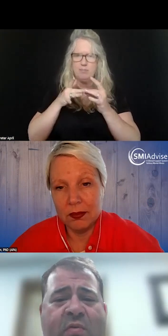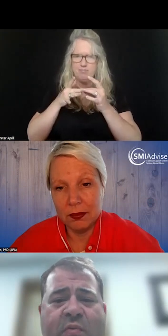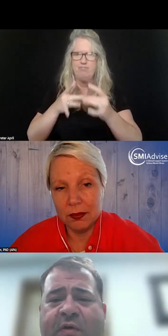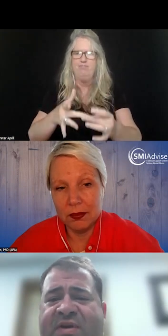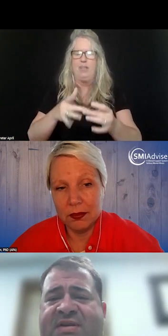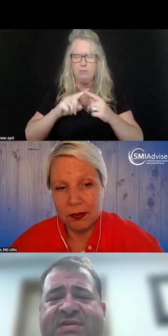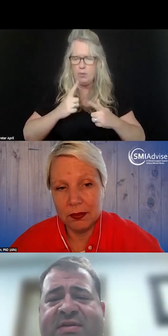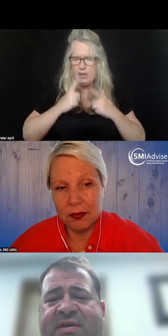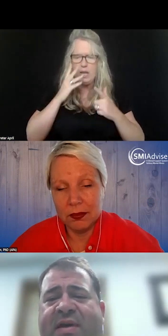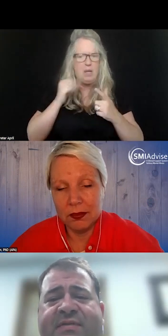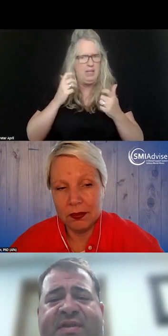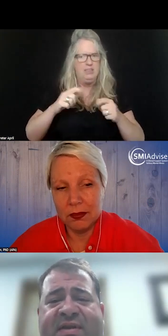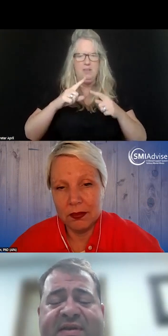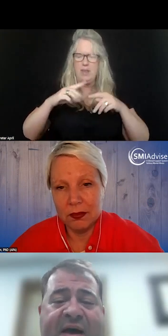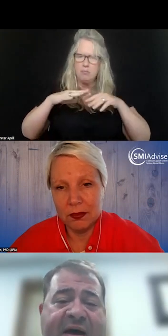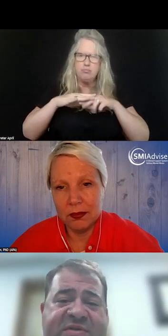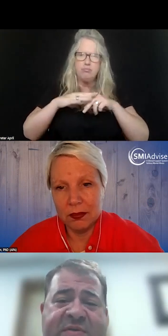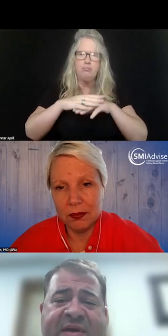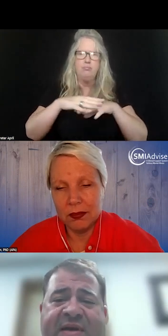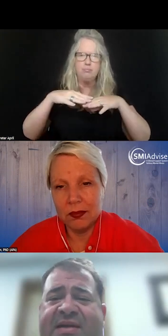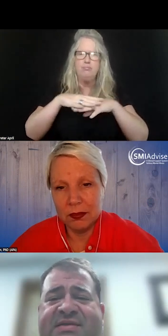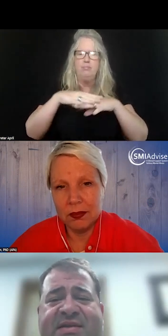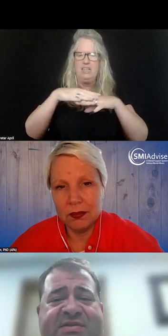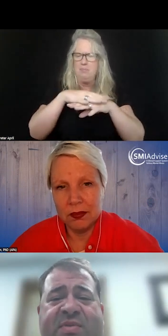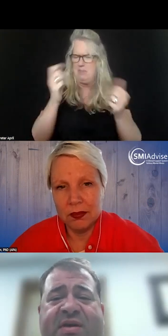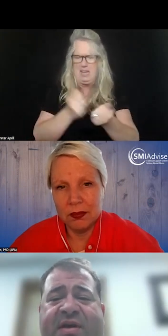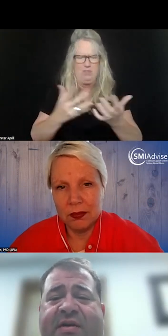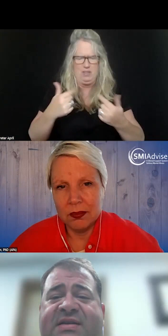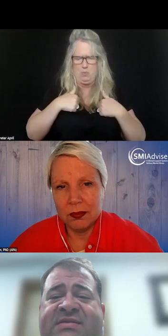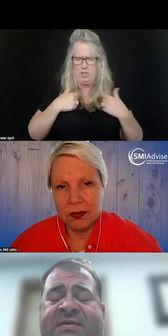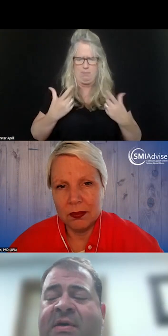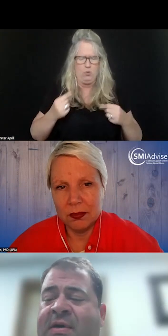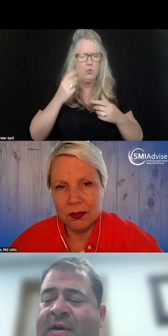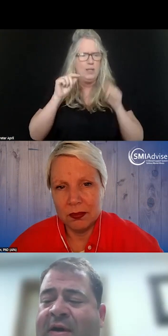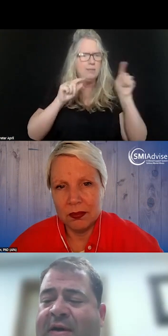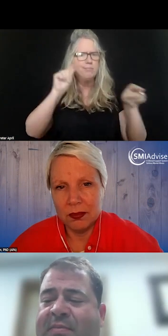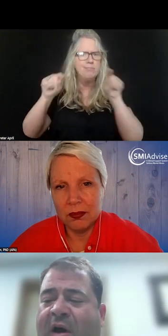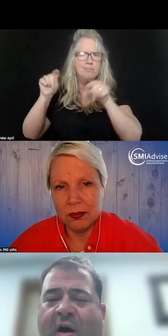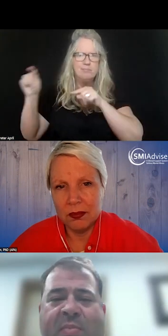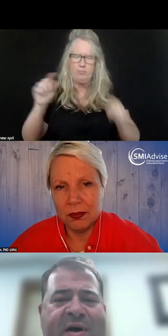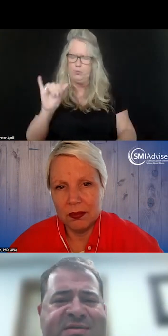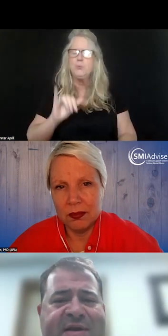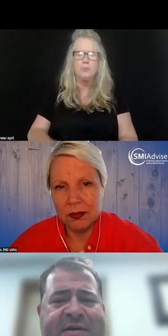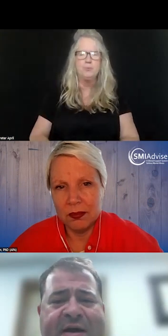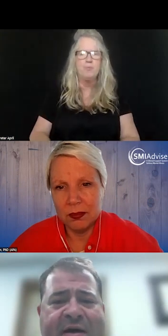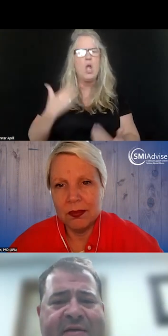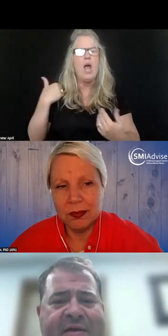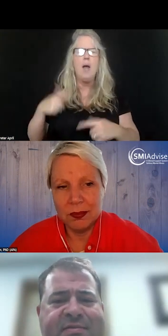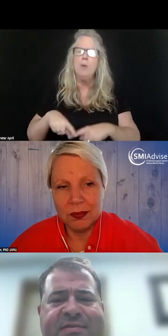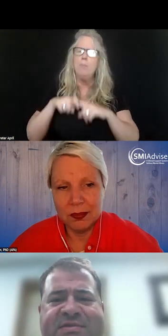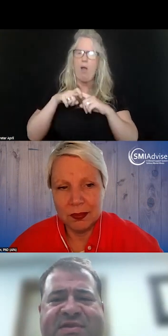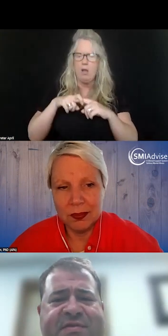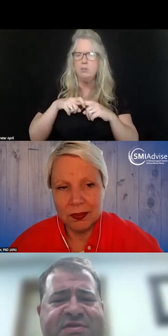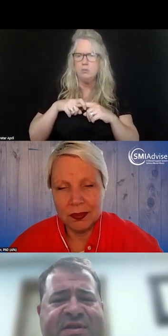being woven into, everything that I'm doing, and I can see it in so many other areas. So I'll pause there.